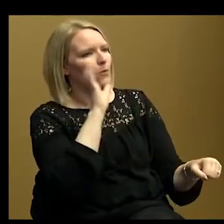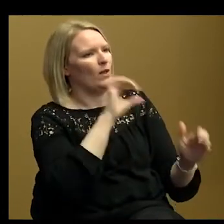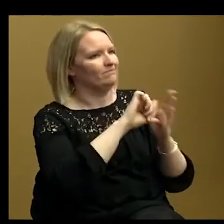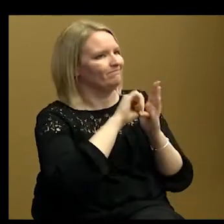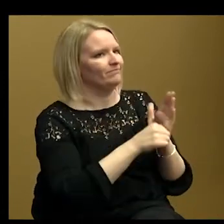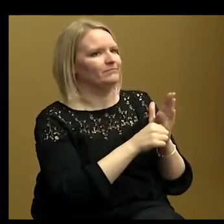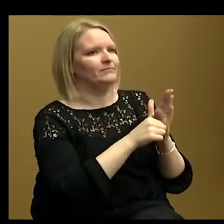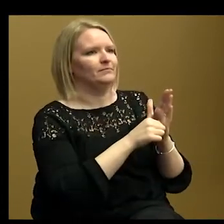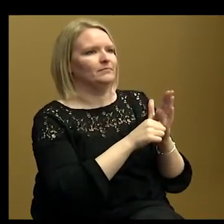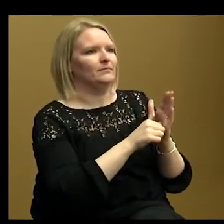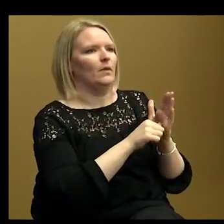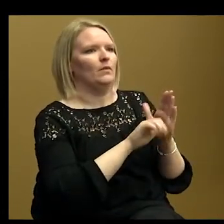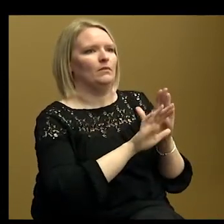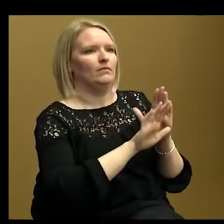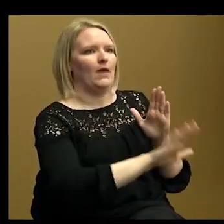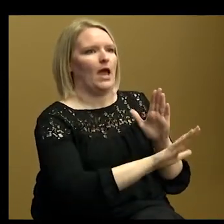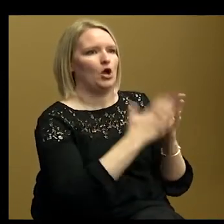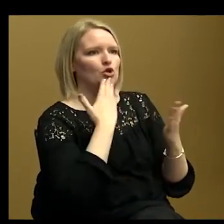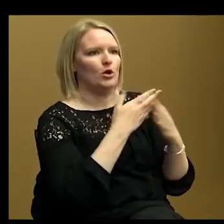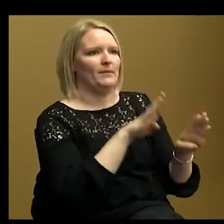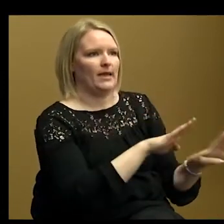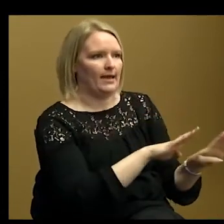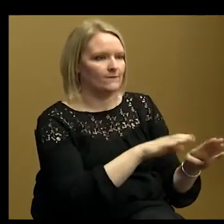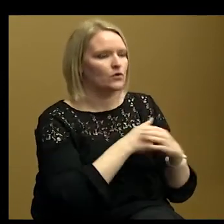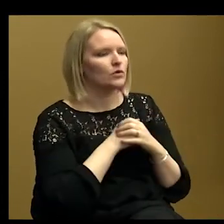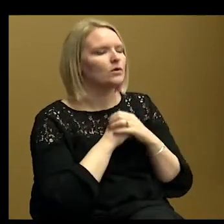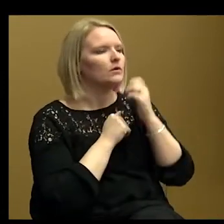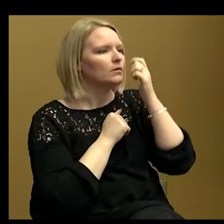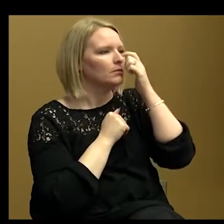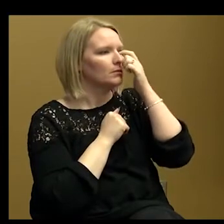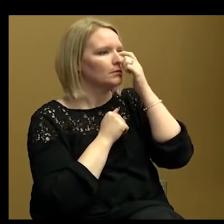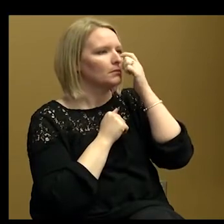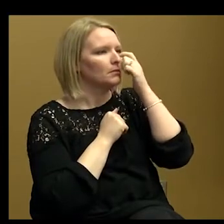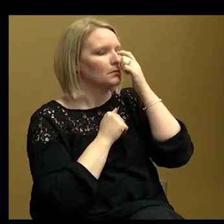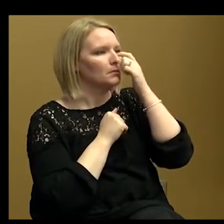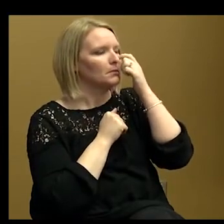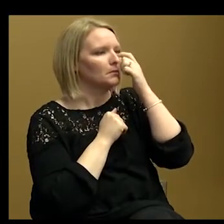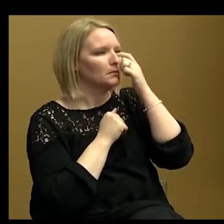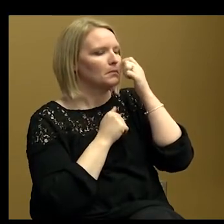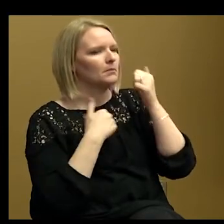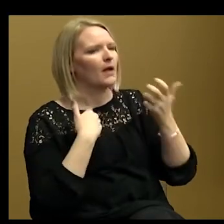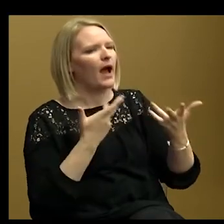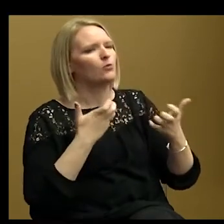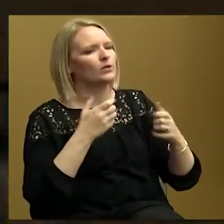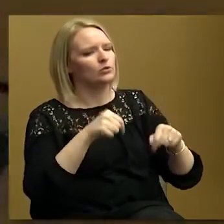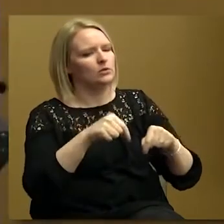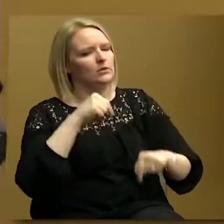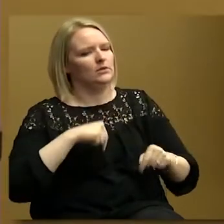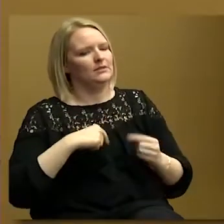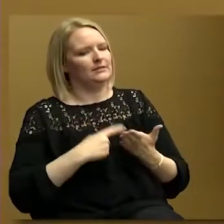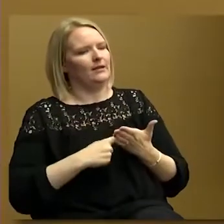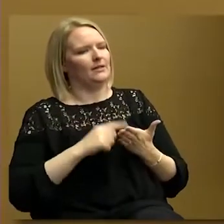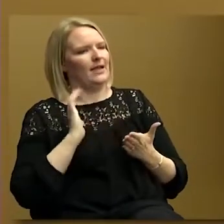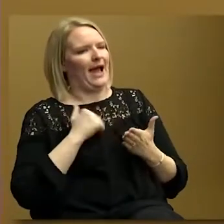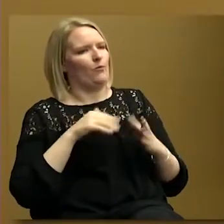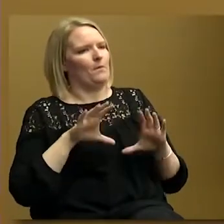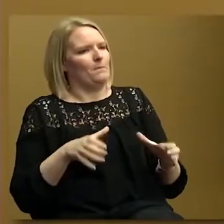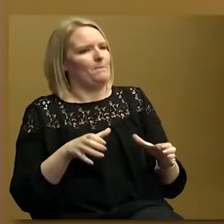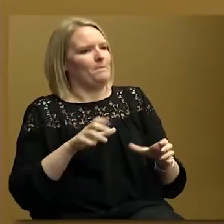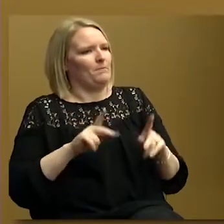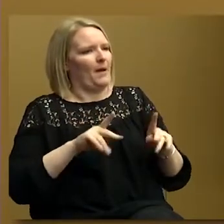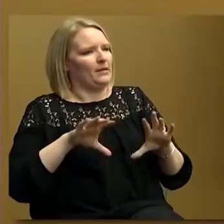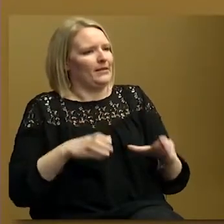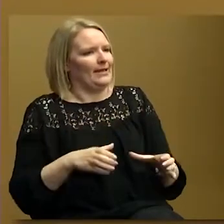they are doing. And especially, and I need to stop and talk about the population we're talking about that